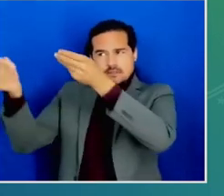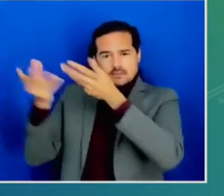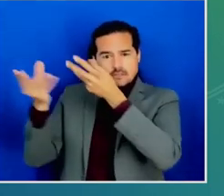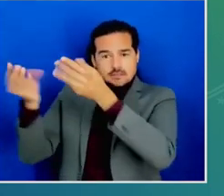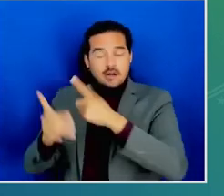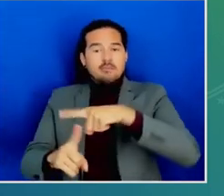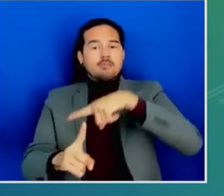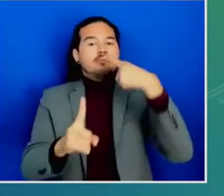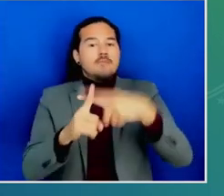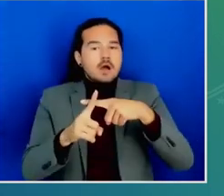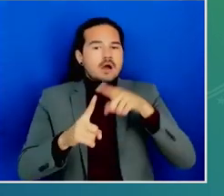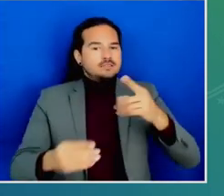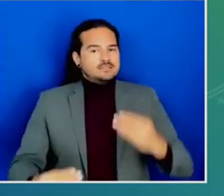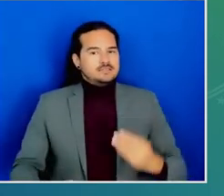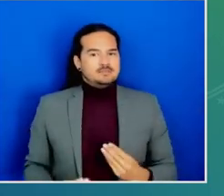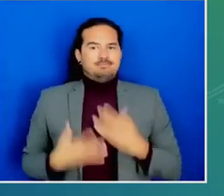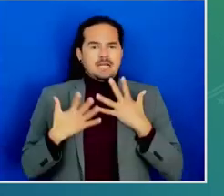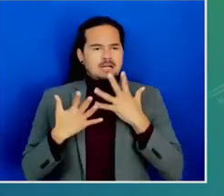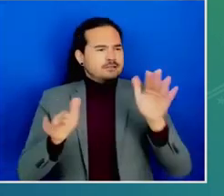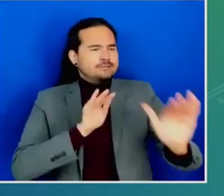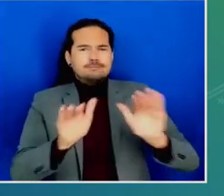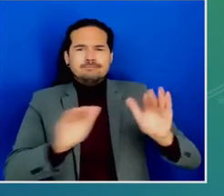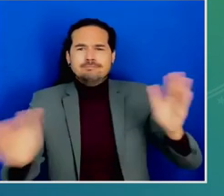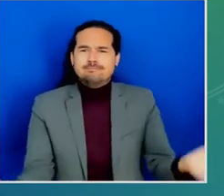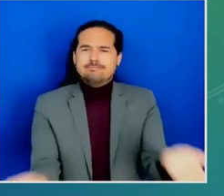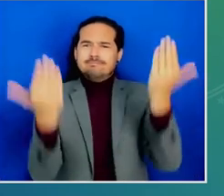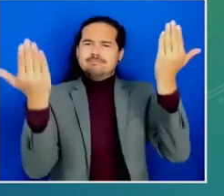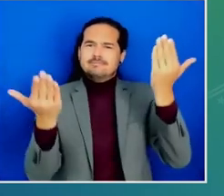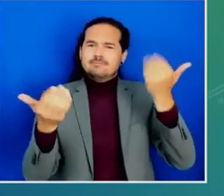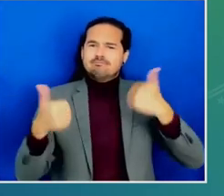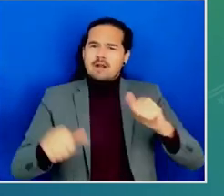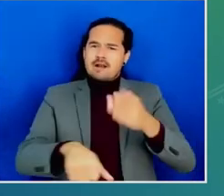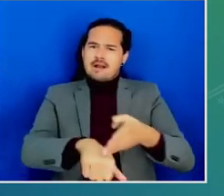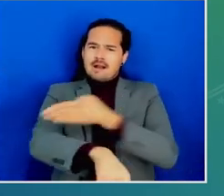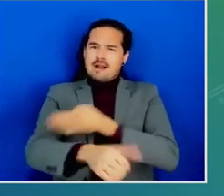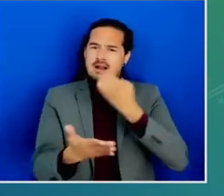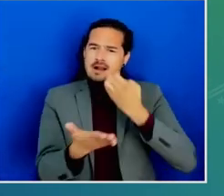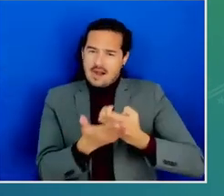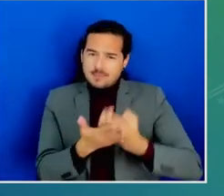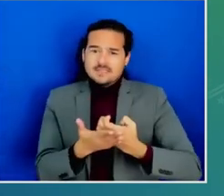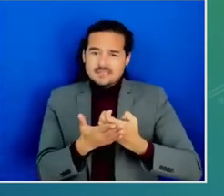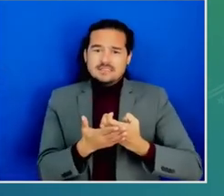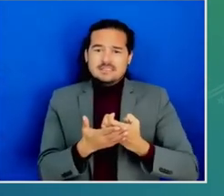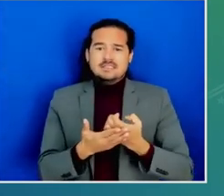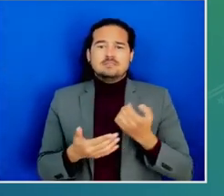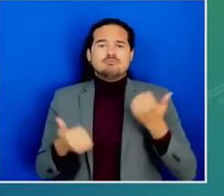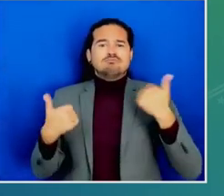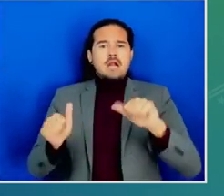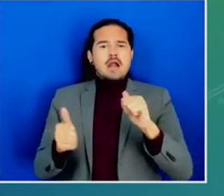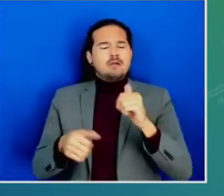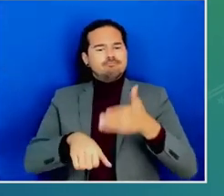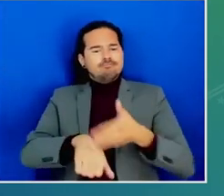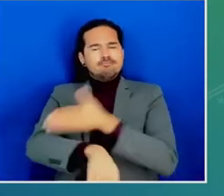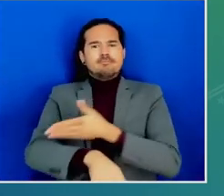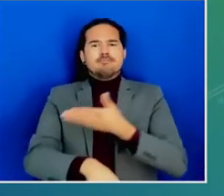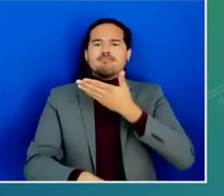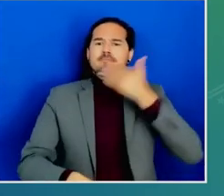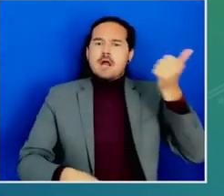economy, revving up manufacturing and innovation, spurring good-paying union